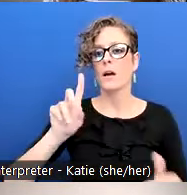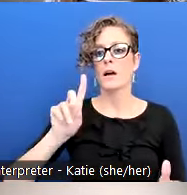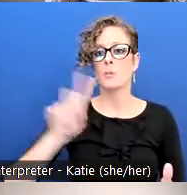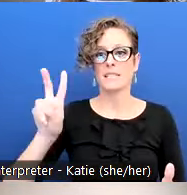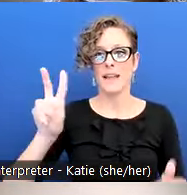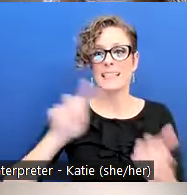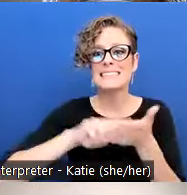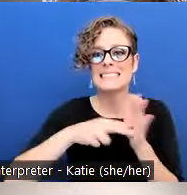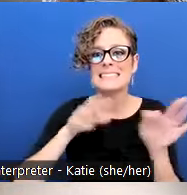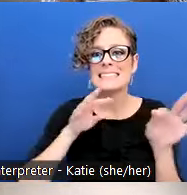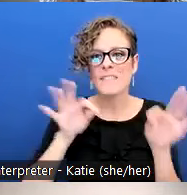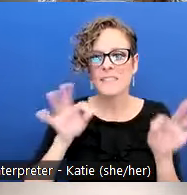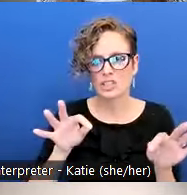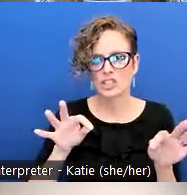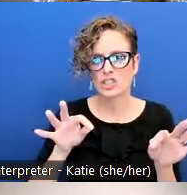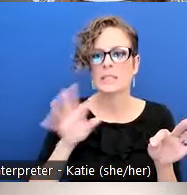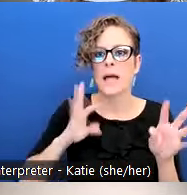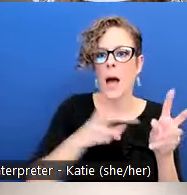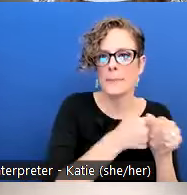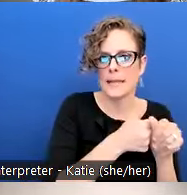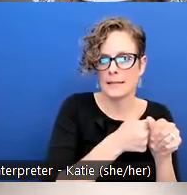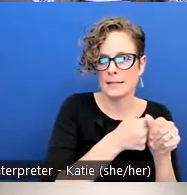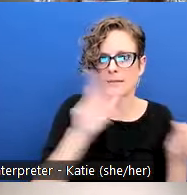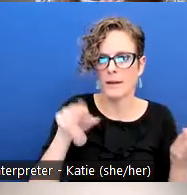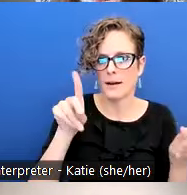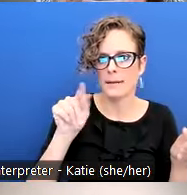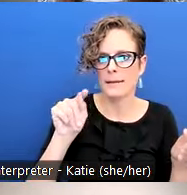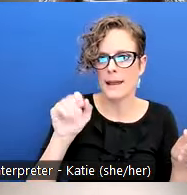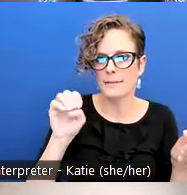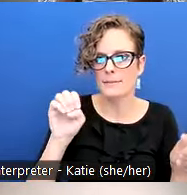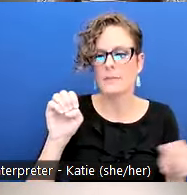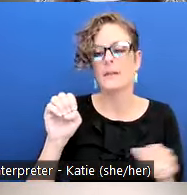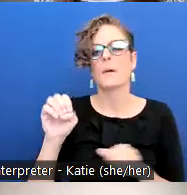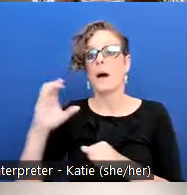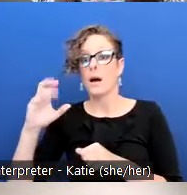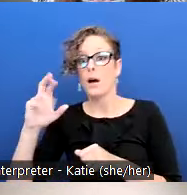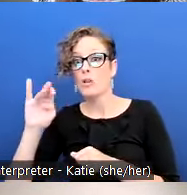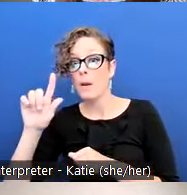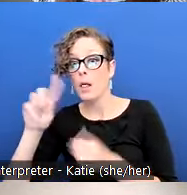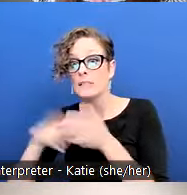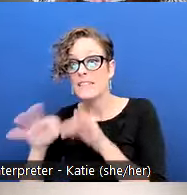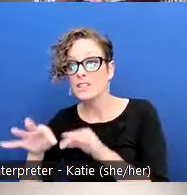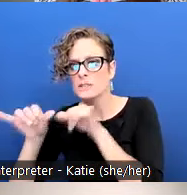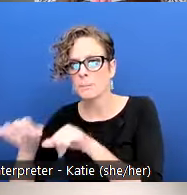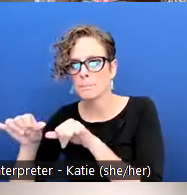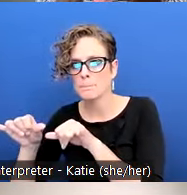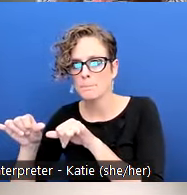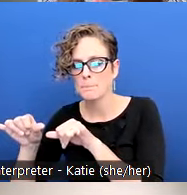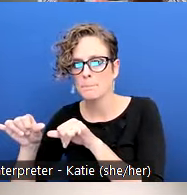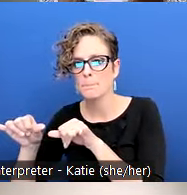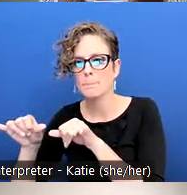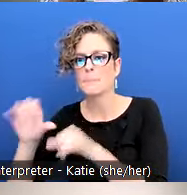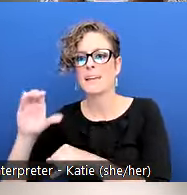related to DVP. Now, this is this doesn't change the criminal definition. This doesn't change anything related to